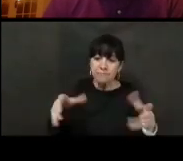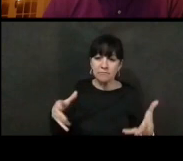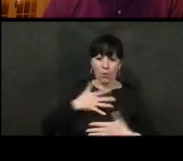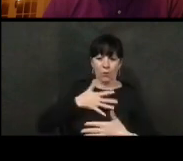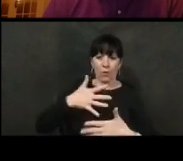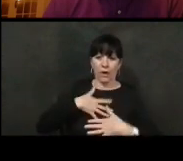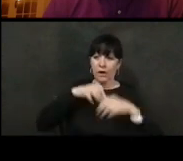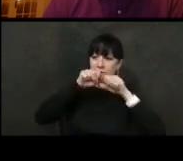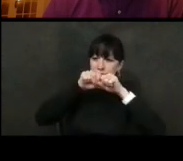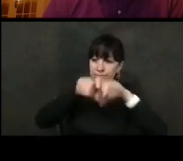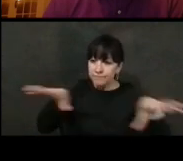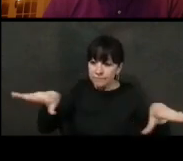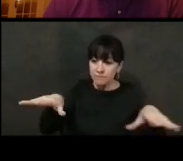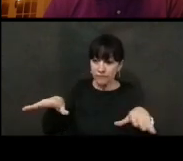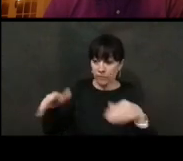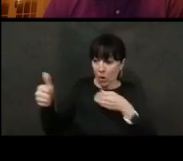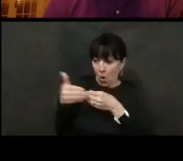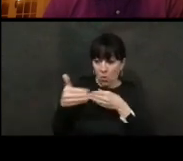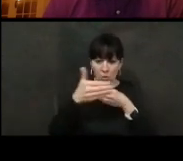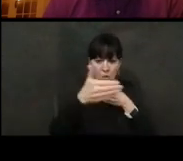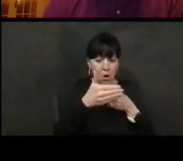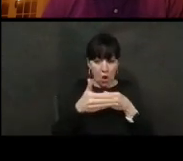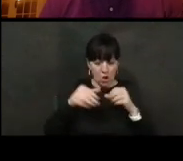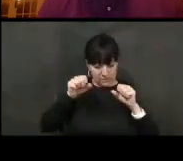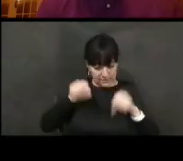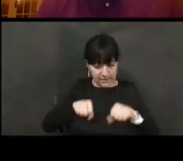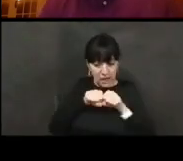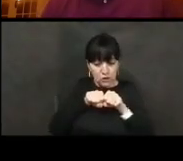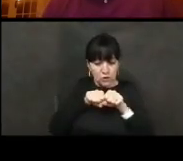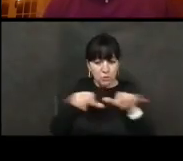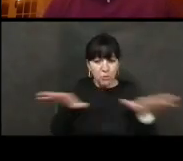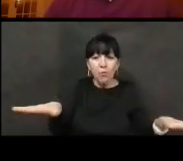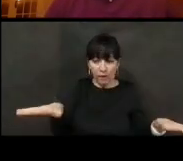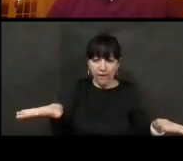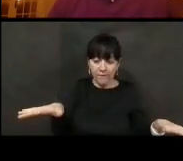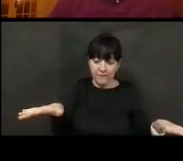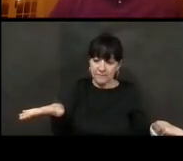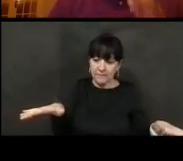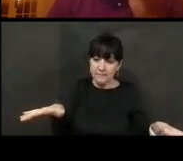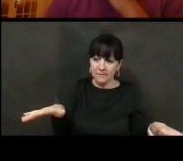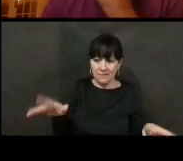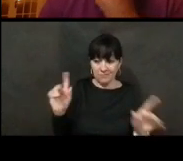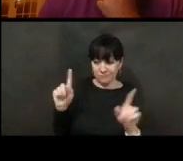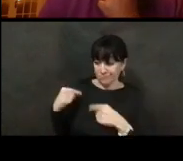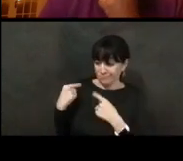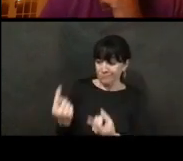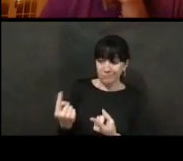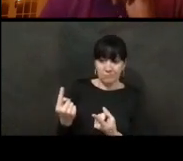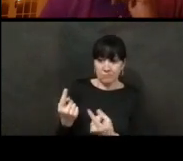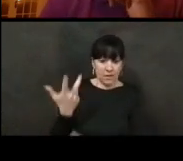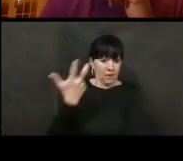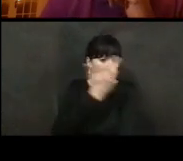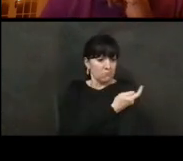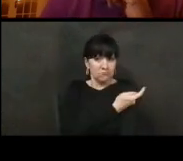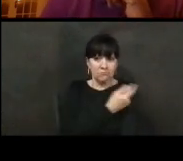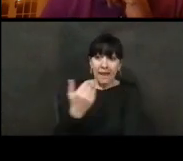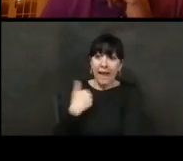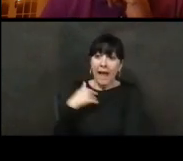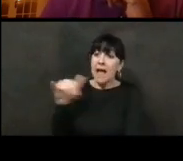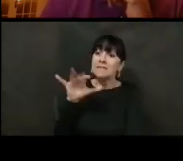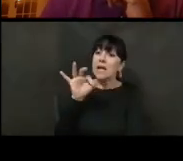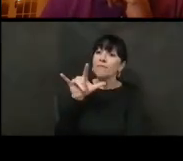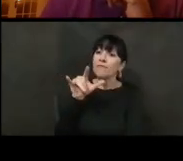And I'll say it again, because there's still no treatment or vaccine. We have to take it even